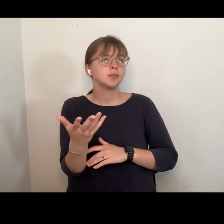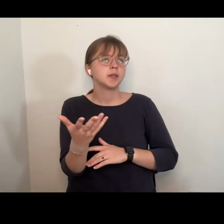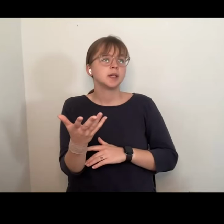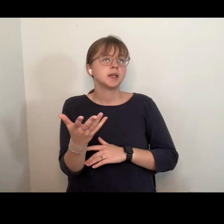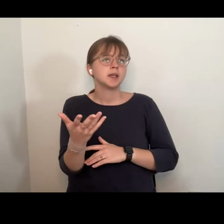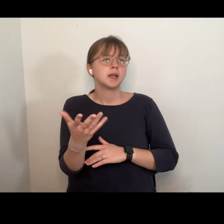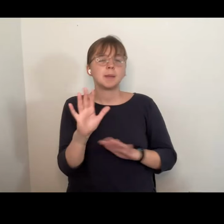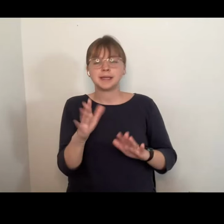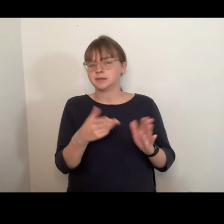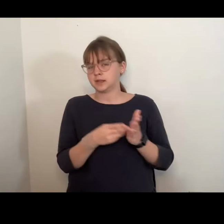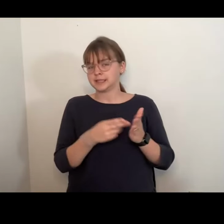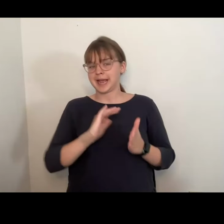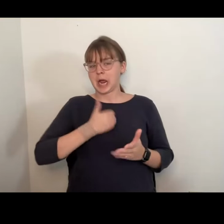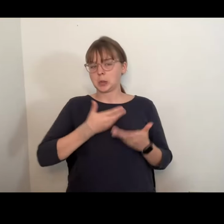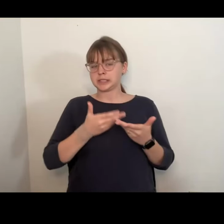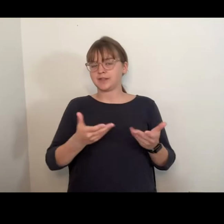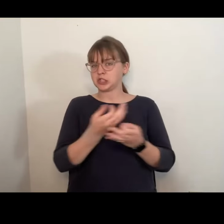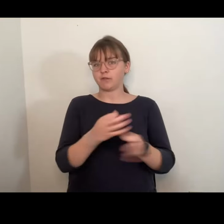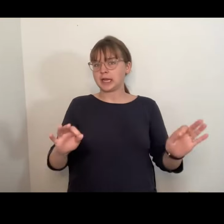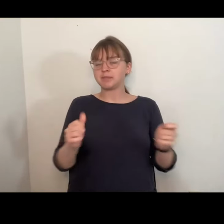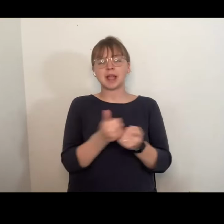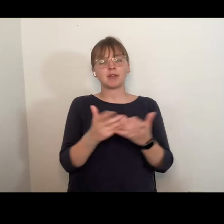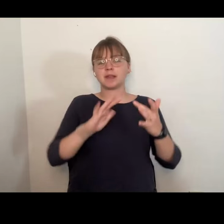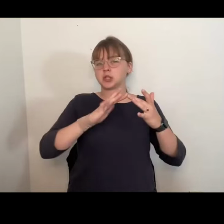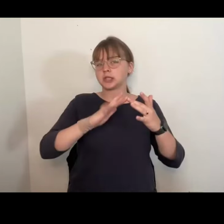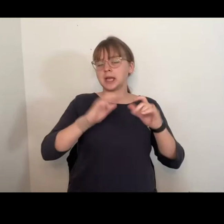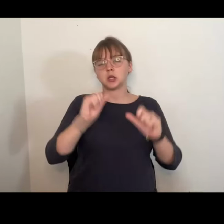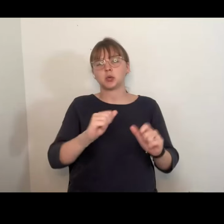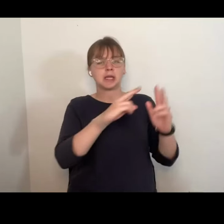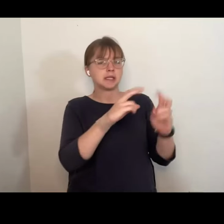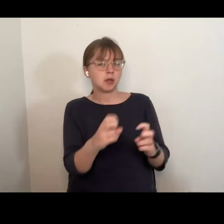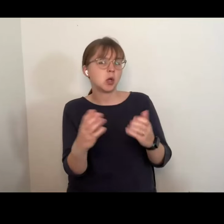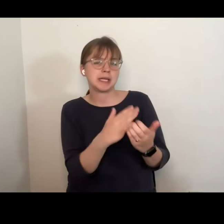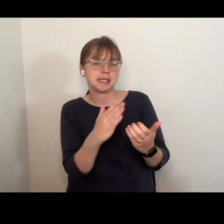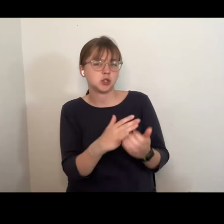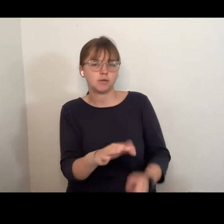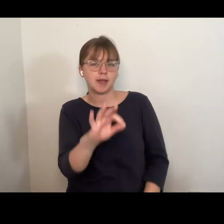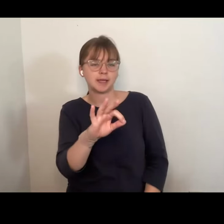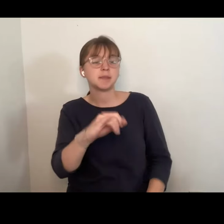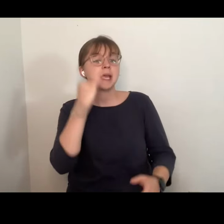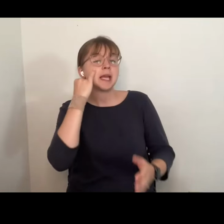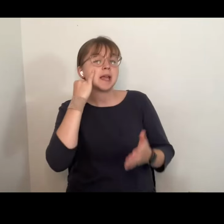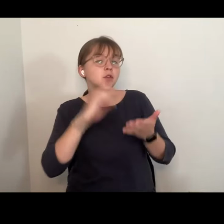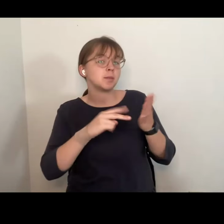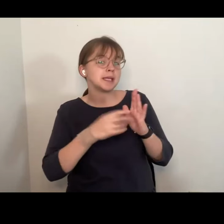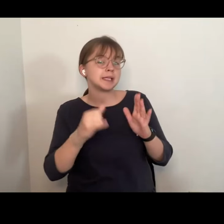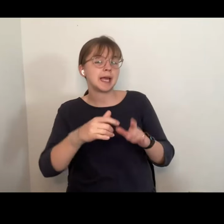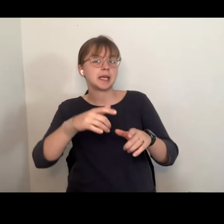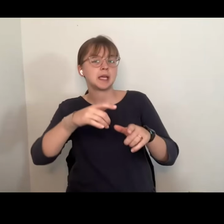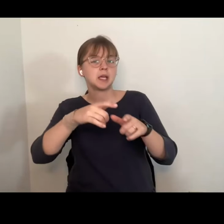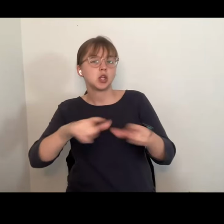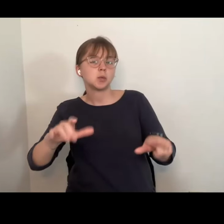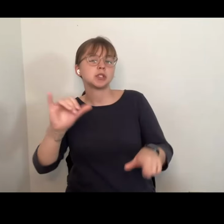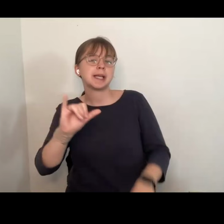I mean, our stuff is free. It's completely online. It's downloadable. It's easy. If you're also talking about language or hearing impaired